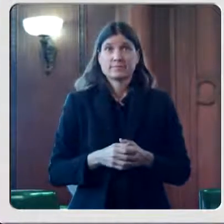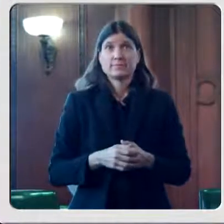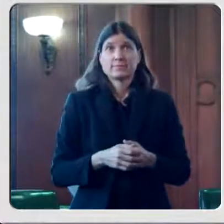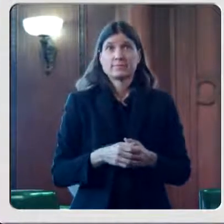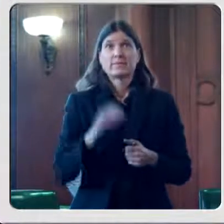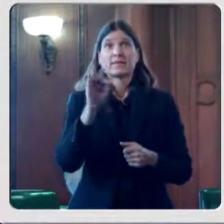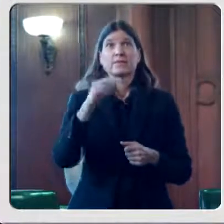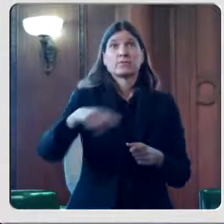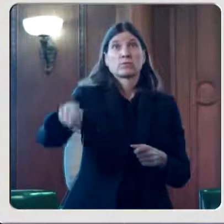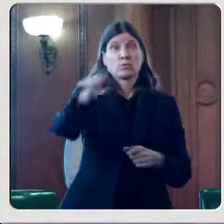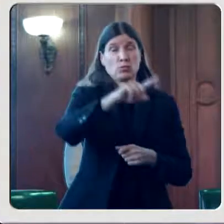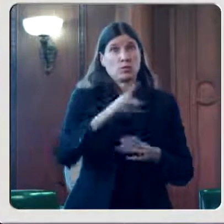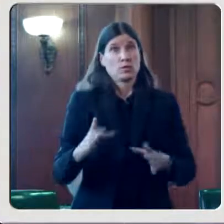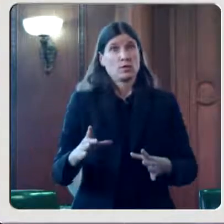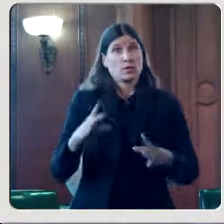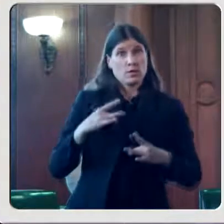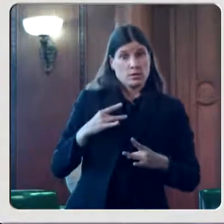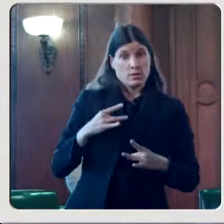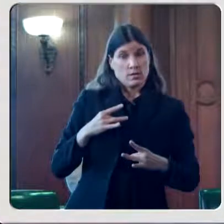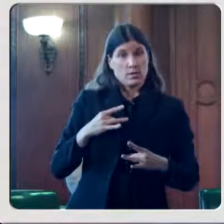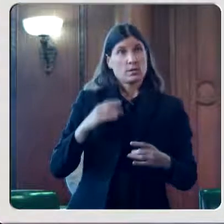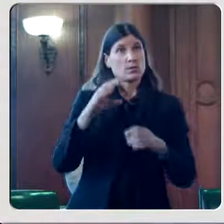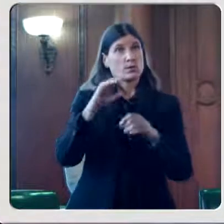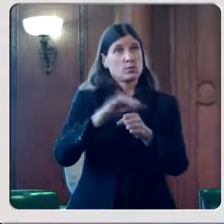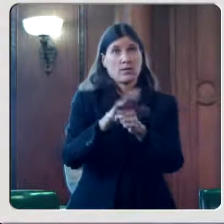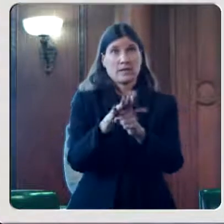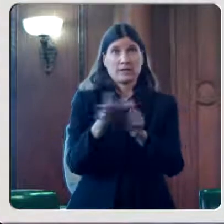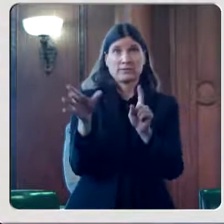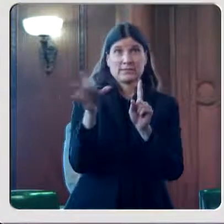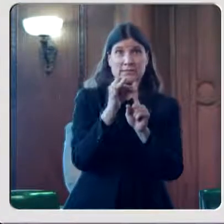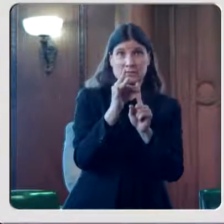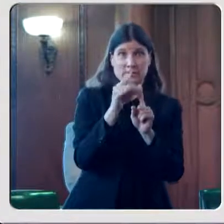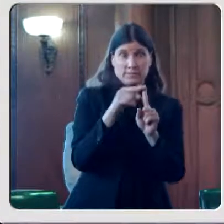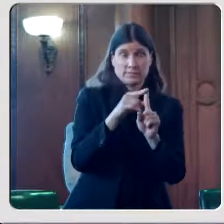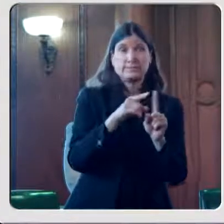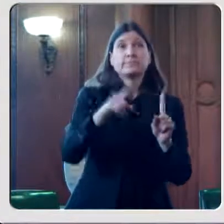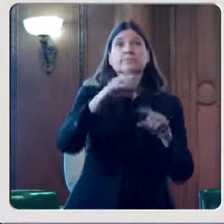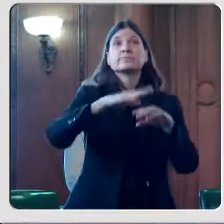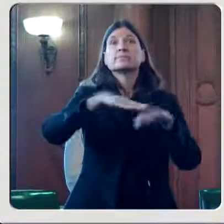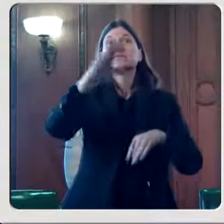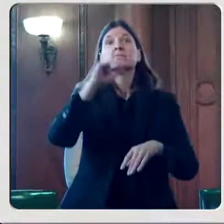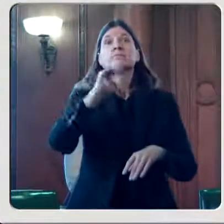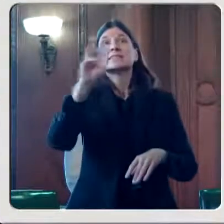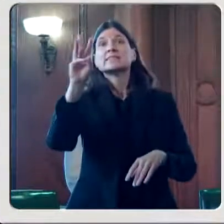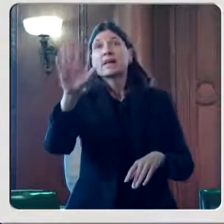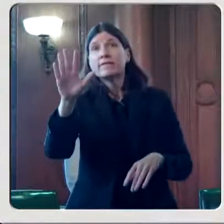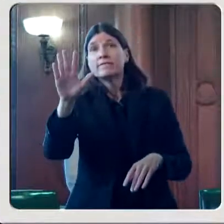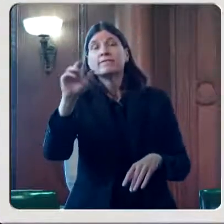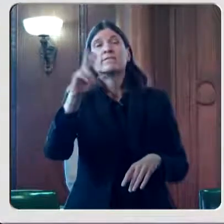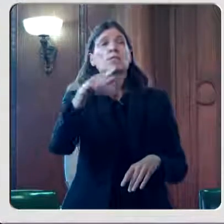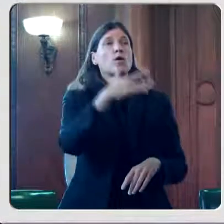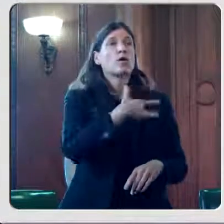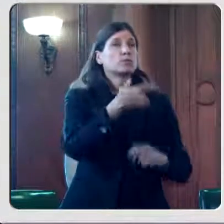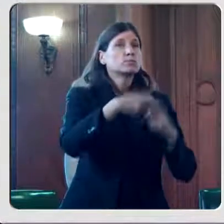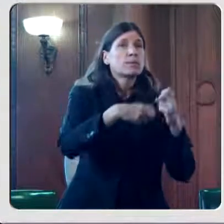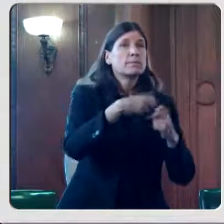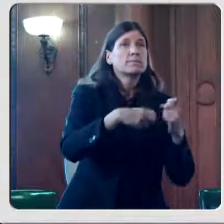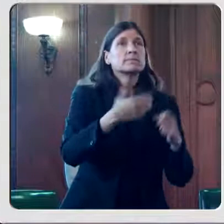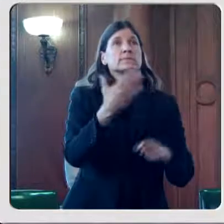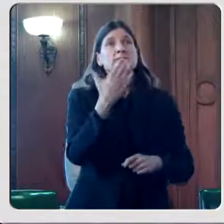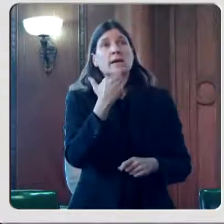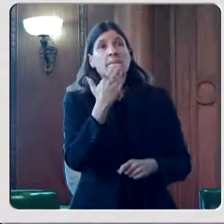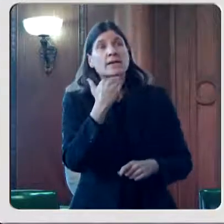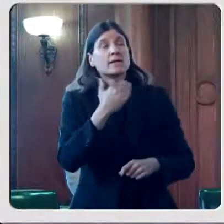for COVID-19 and you're over 65, or have multiple chronic diseases like diabetes, high blood